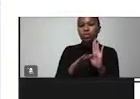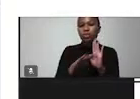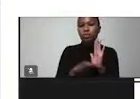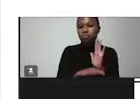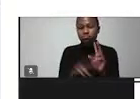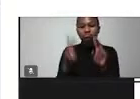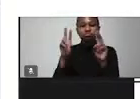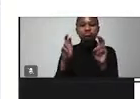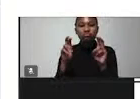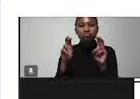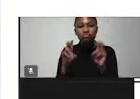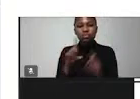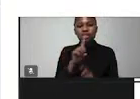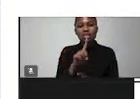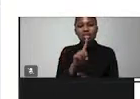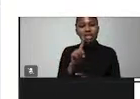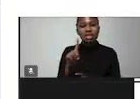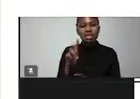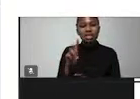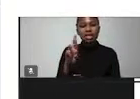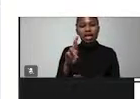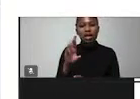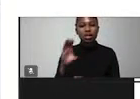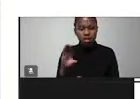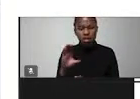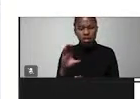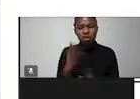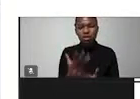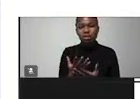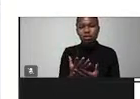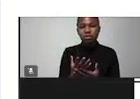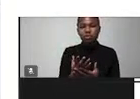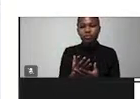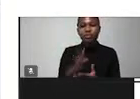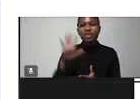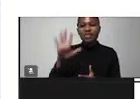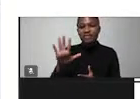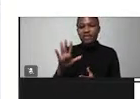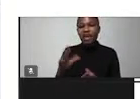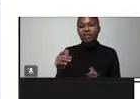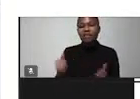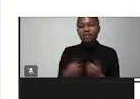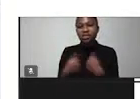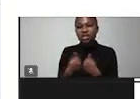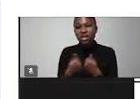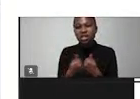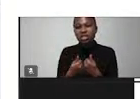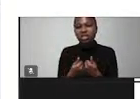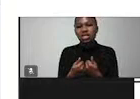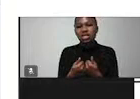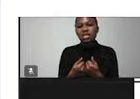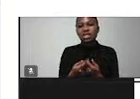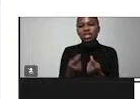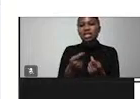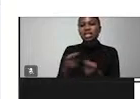with DTIC, who are our counterpart. And then the fifth challenge is in terms of the resource constraints. So this is with regards